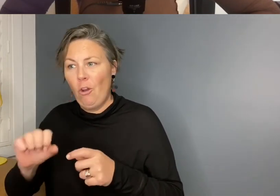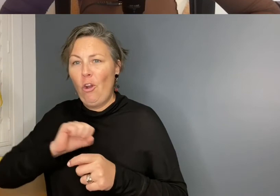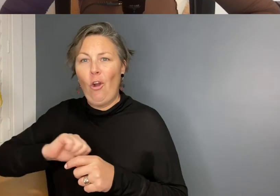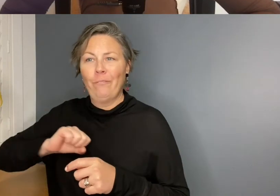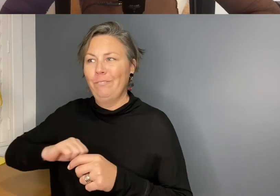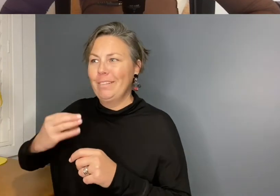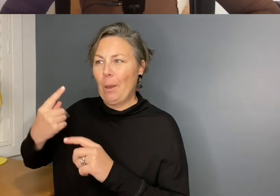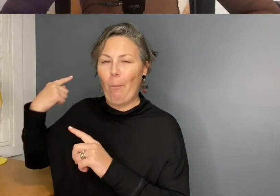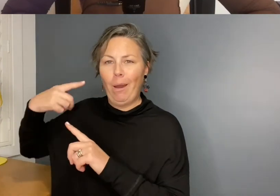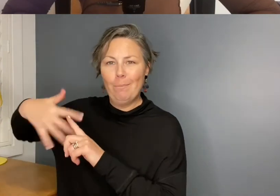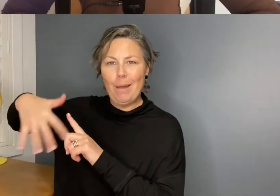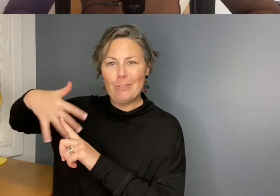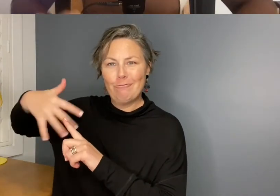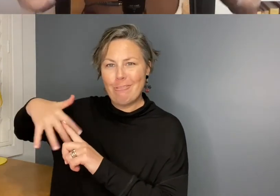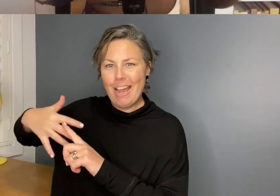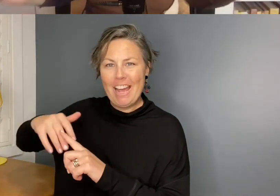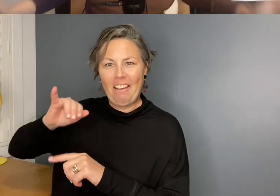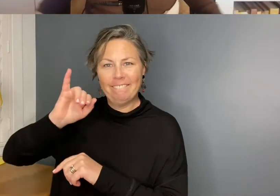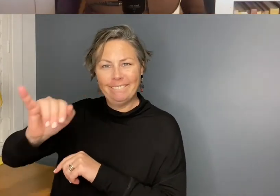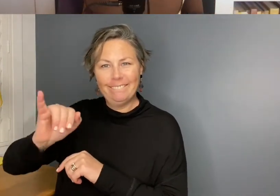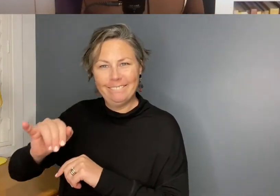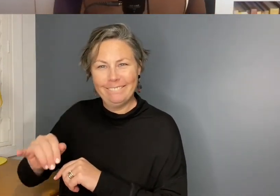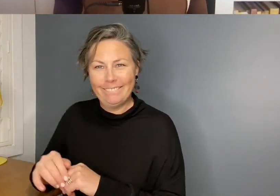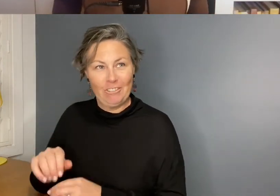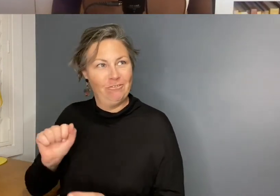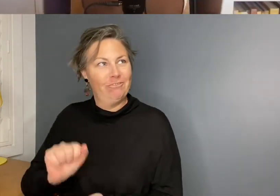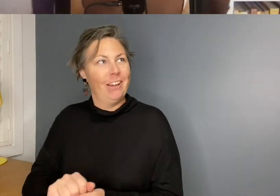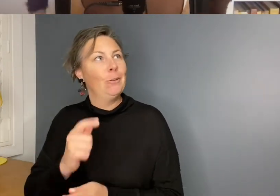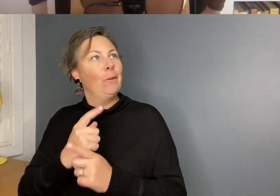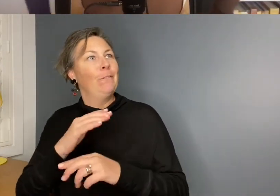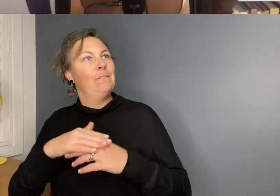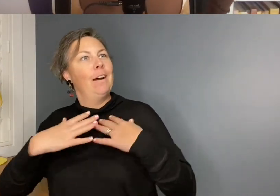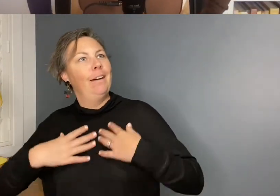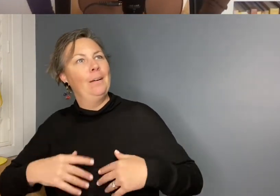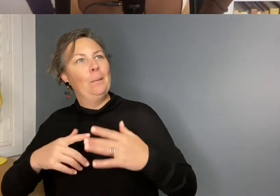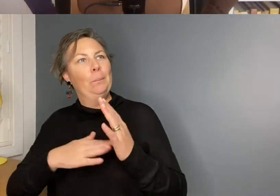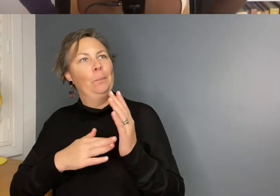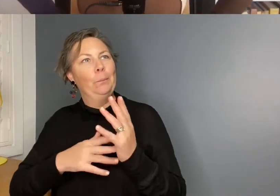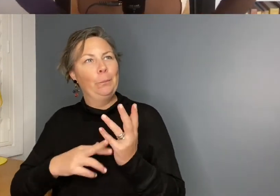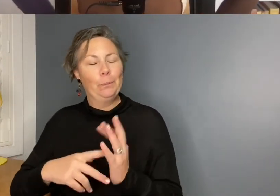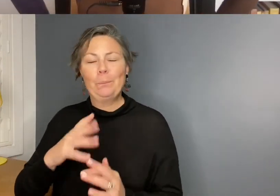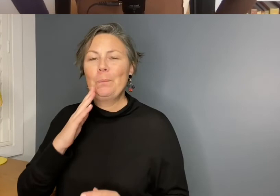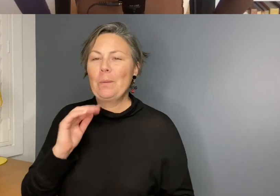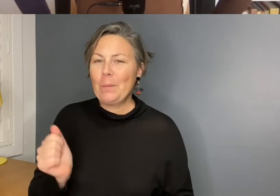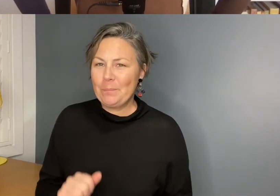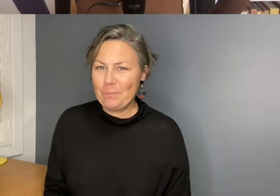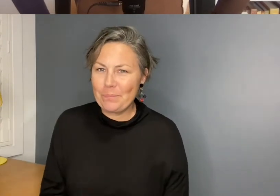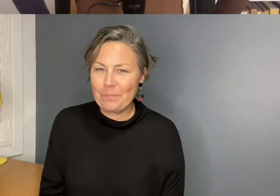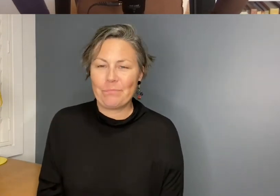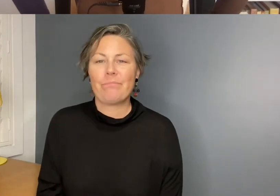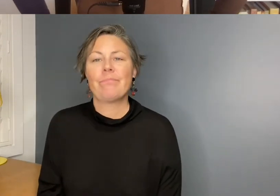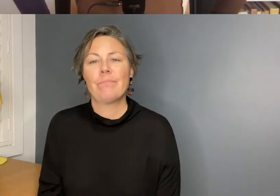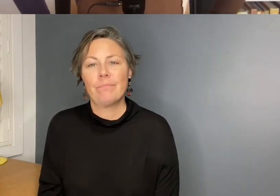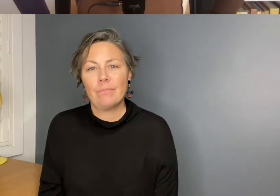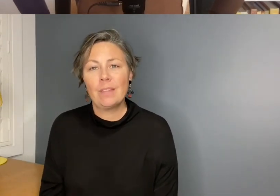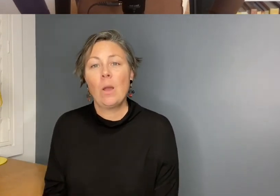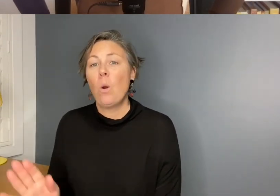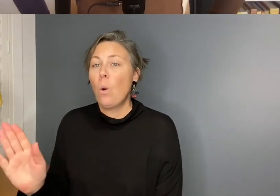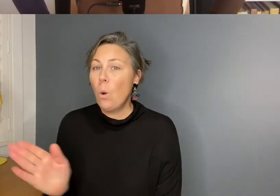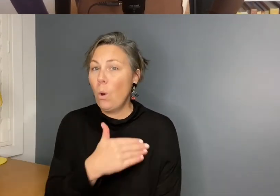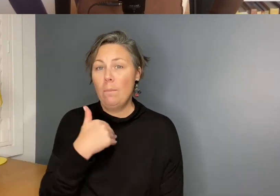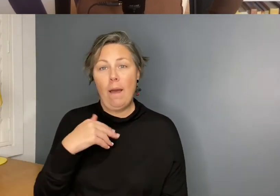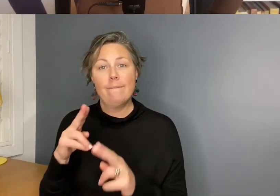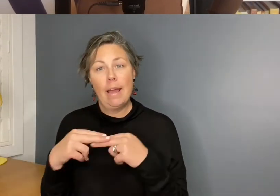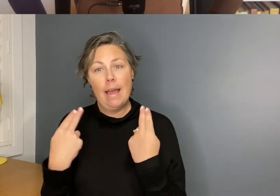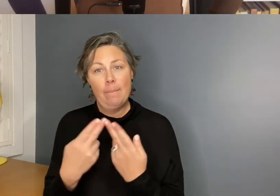in the background, it's just a topical it's quite fitting. Exactly. It's all of my family have some